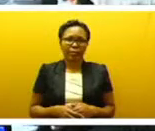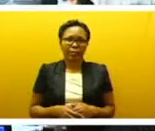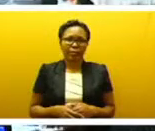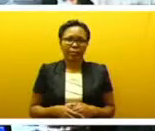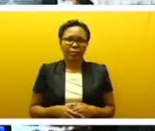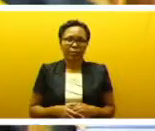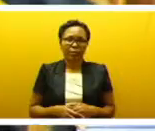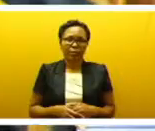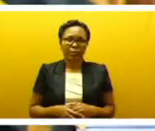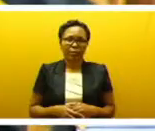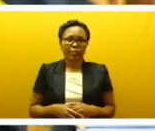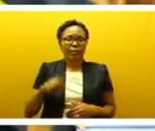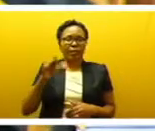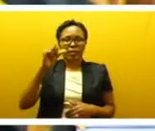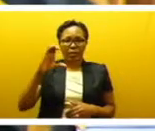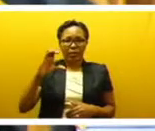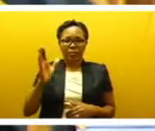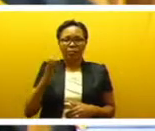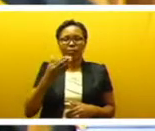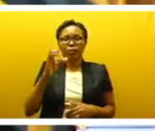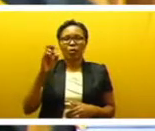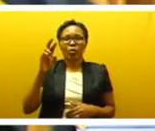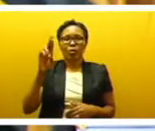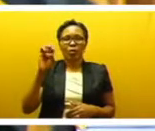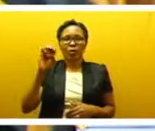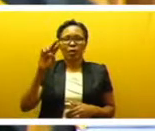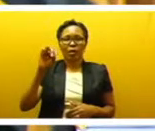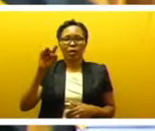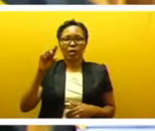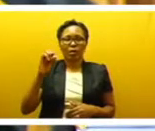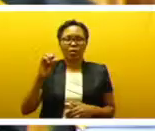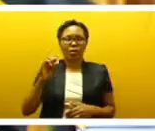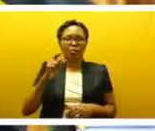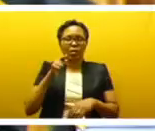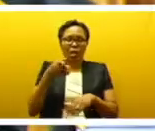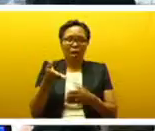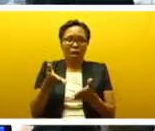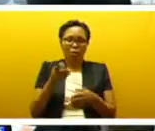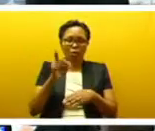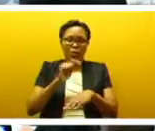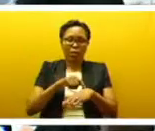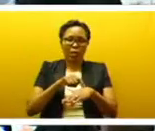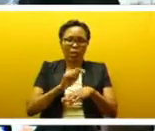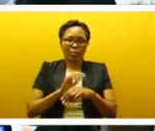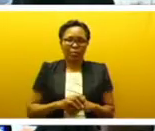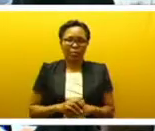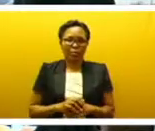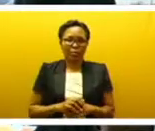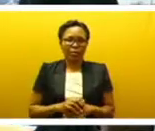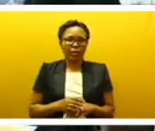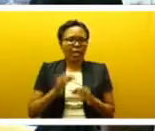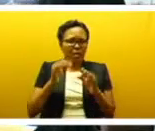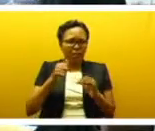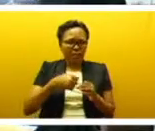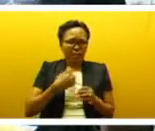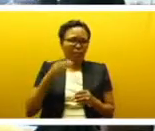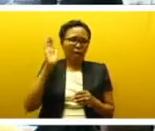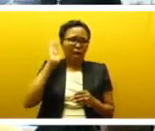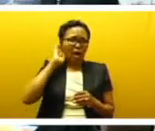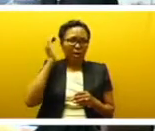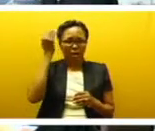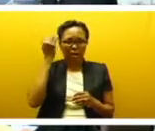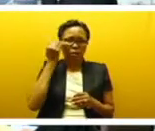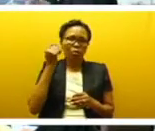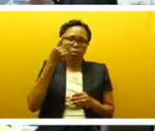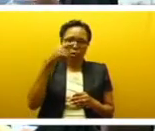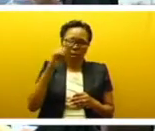Senior Counsel Olengo, it's your turn. I'm just wondering, because if I heard the court correctly, there are some